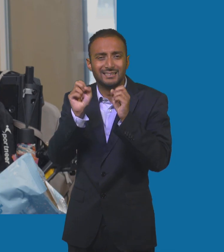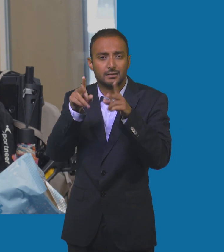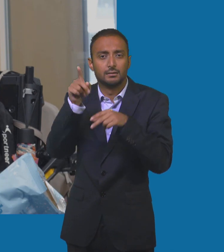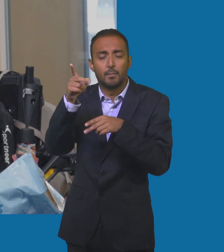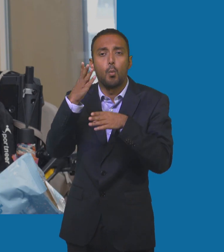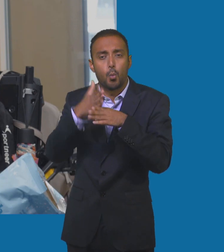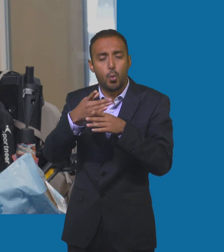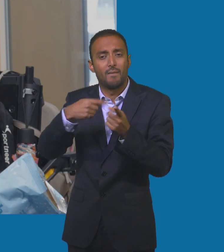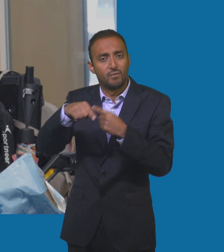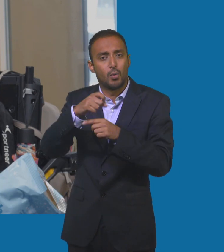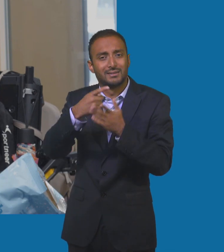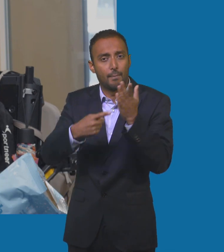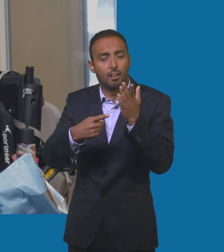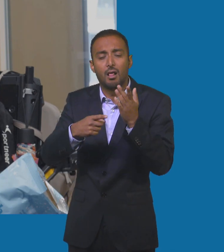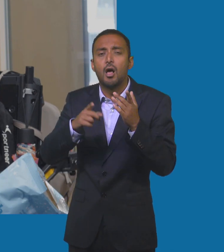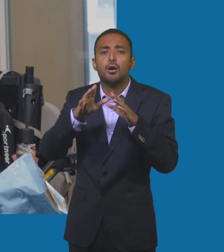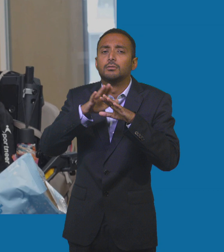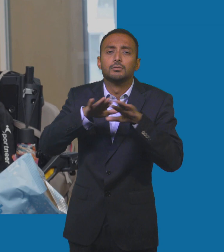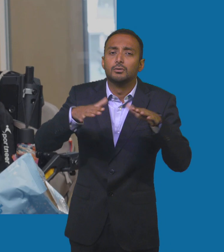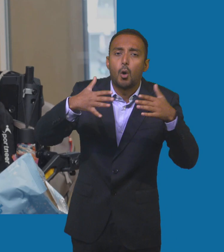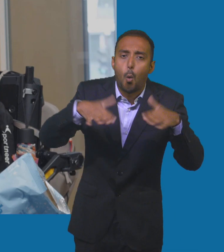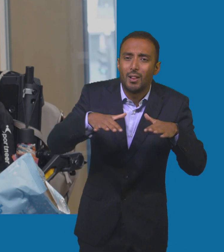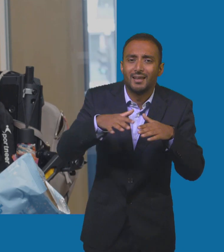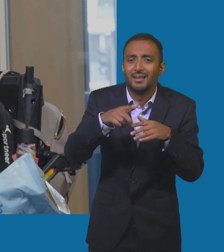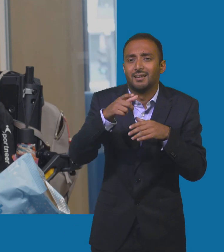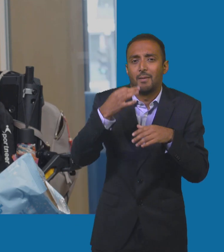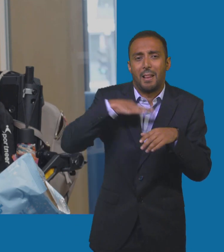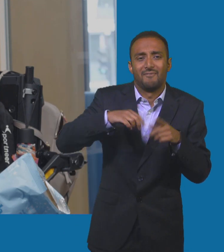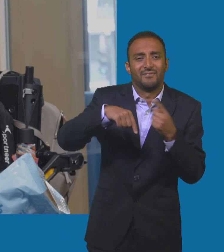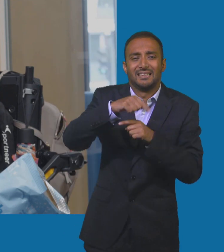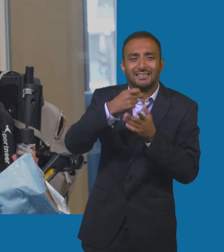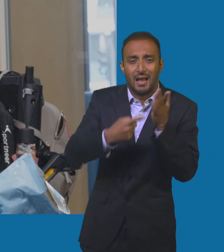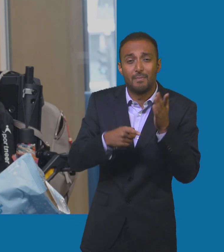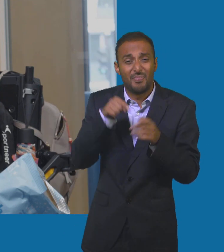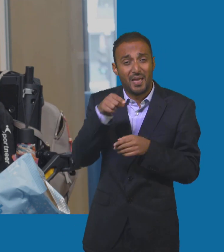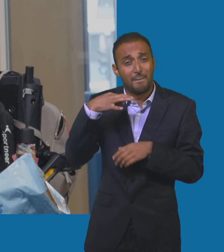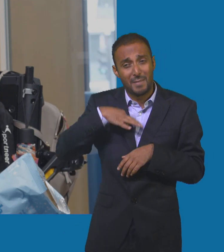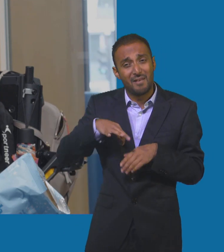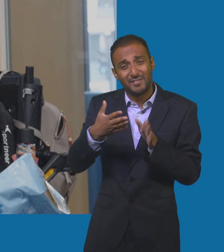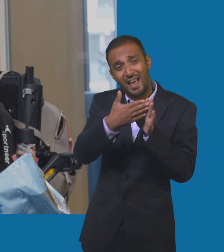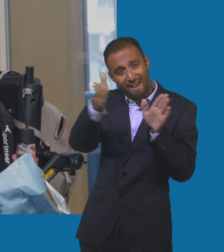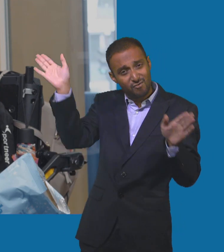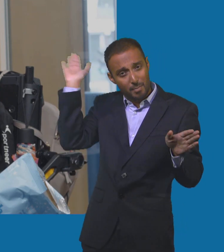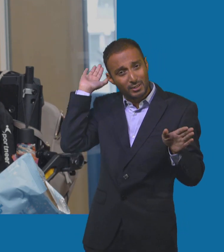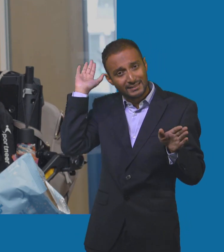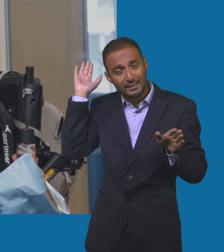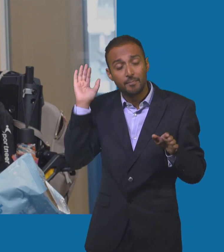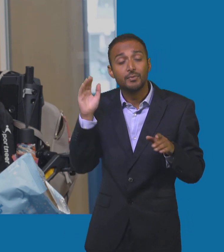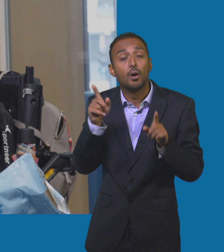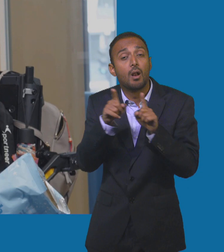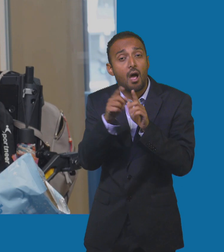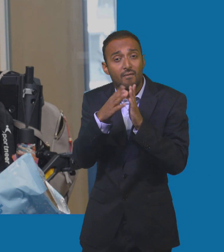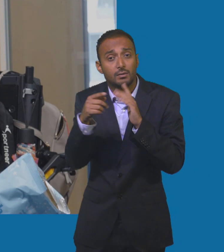just benefit disabled people, it benefits wider society. Yeah. Now, like the wireless technology, for me as a